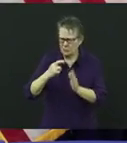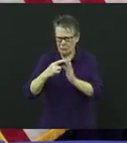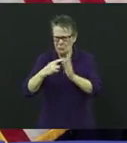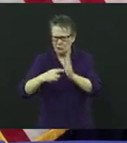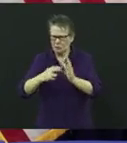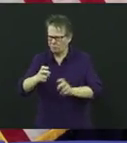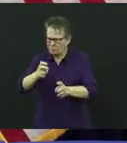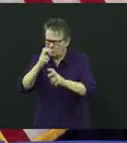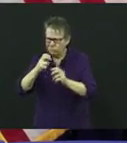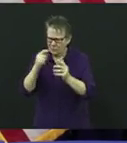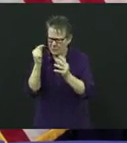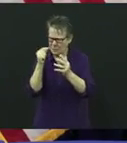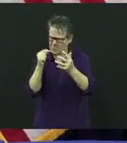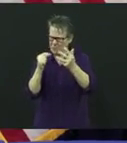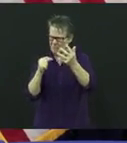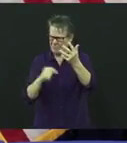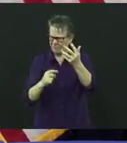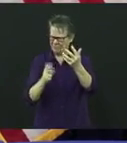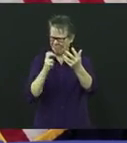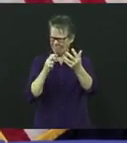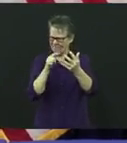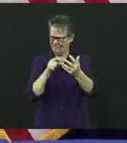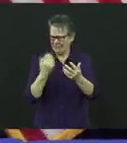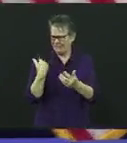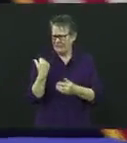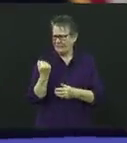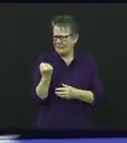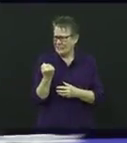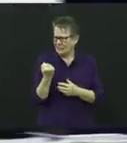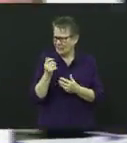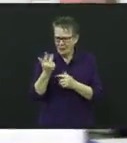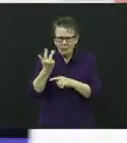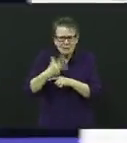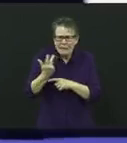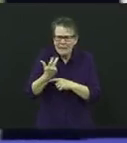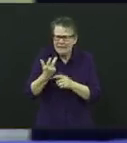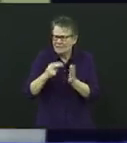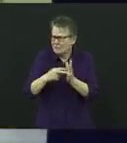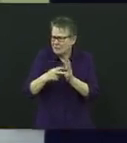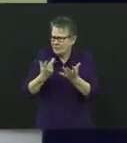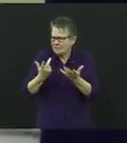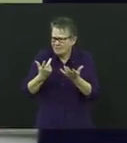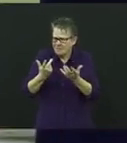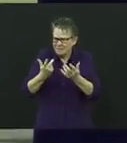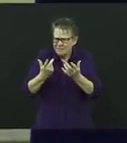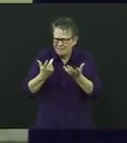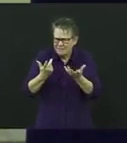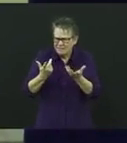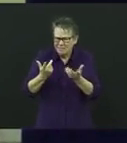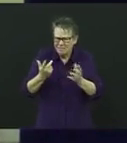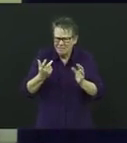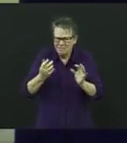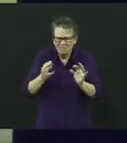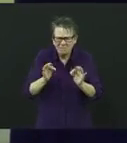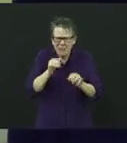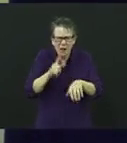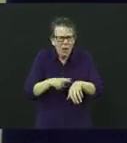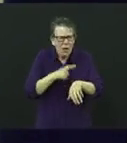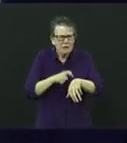especially the one that I didn't answer at all related to hospital. On the testing, we think at this point we're